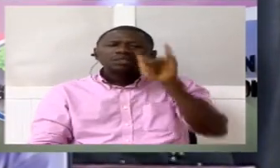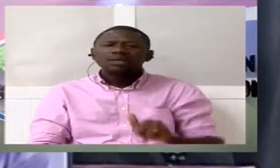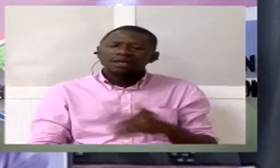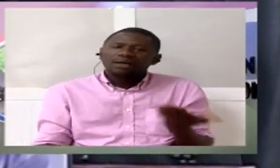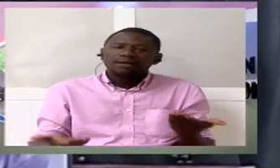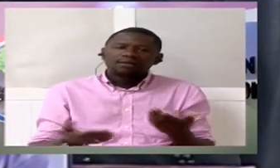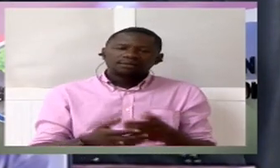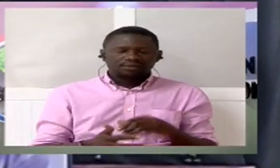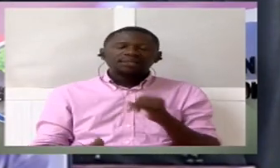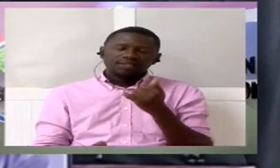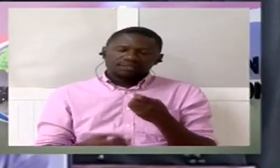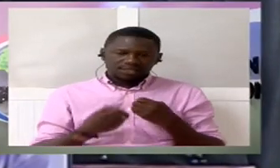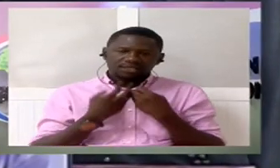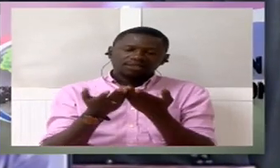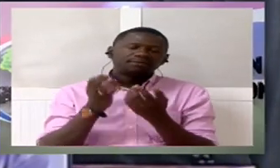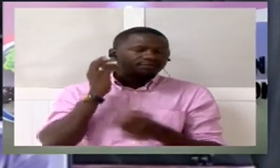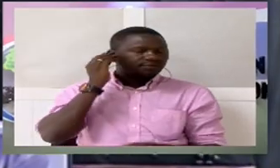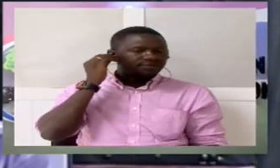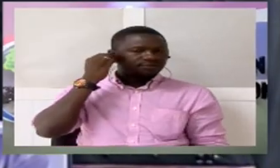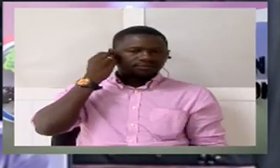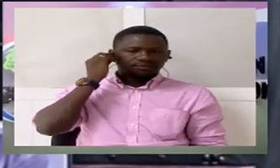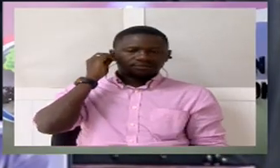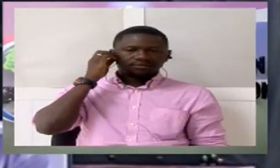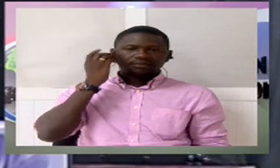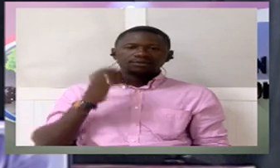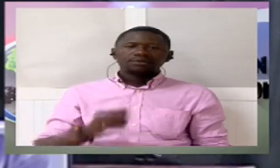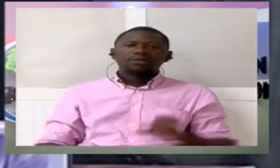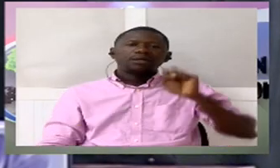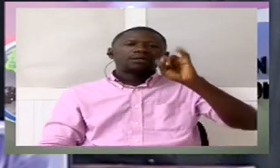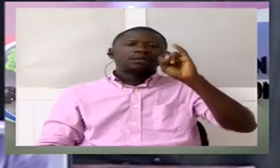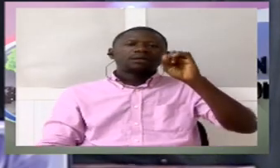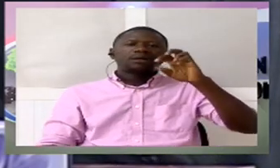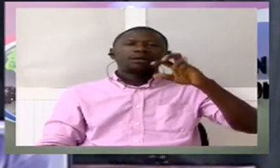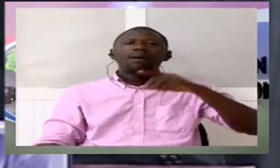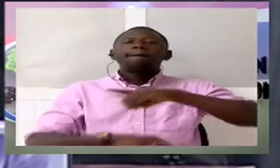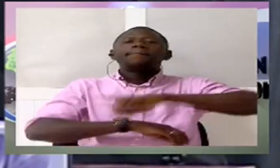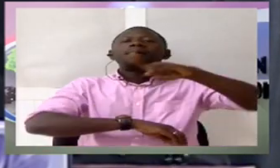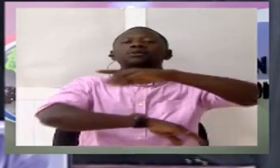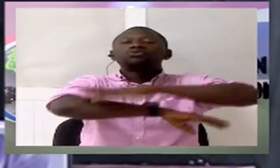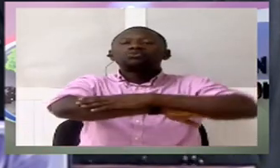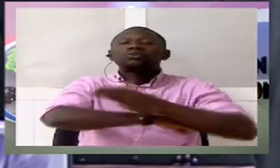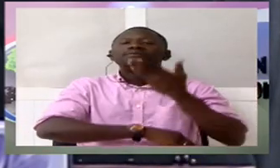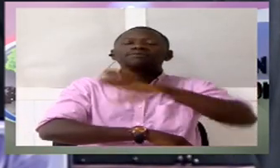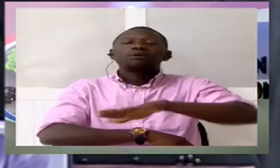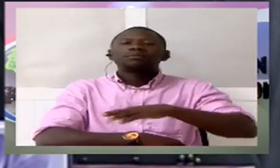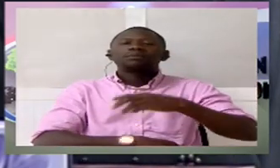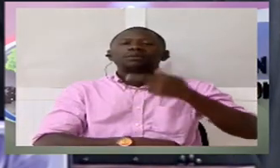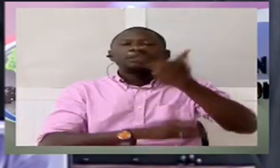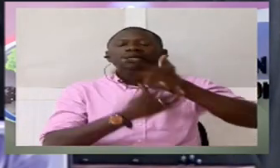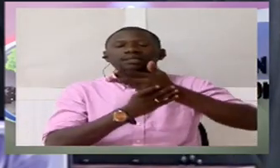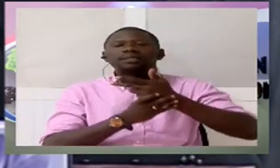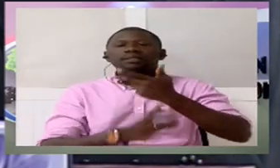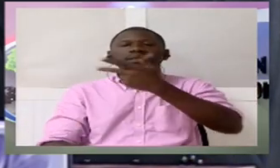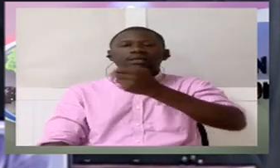Yes, I can give you the years. Sadaura Primary School from 1984 to 1989.